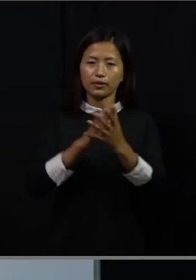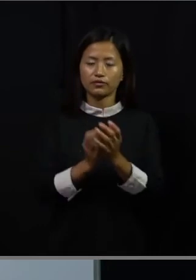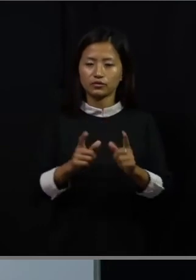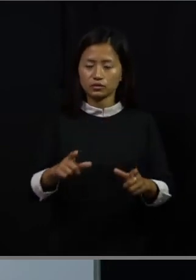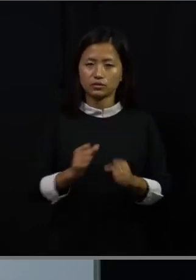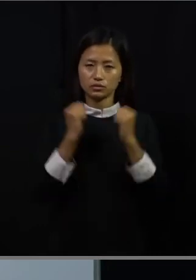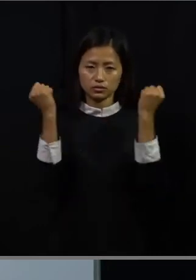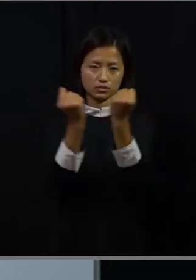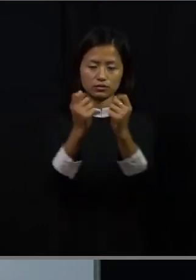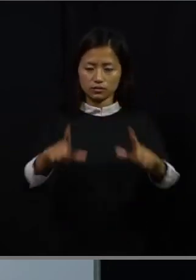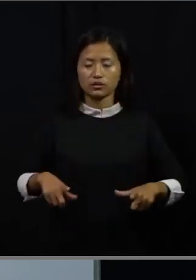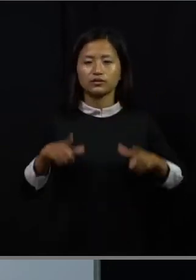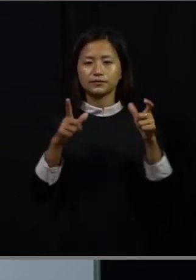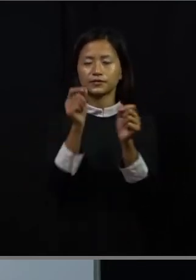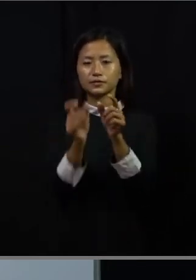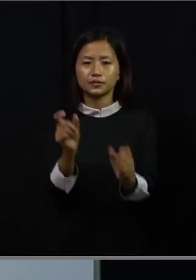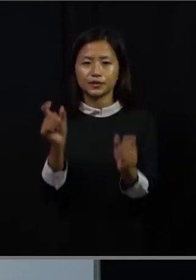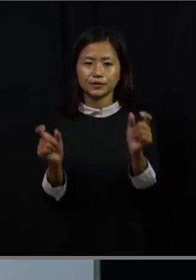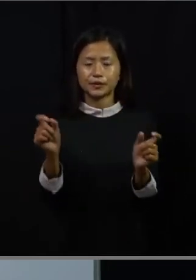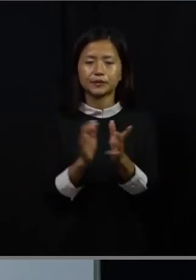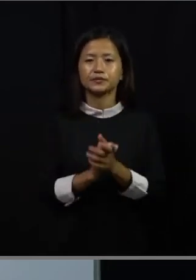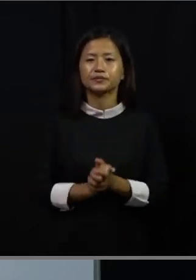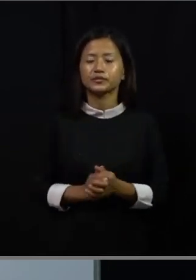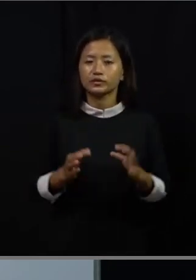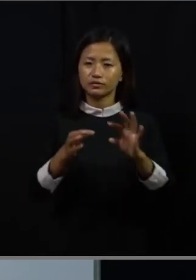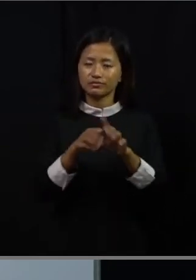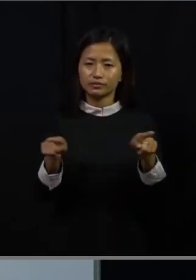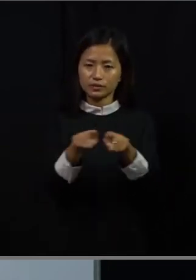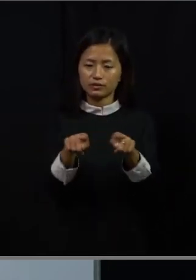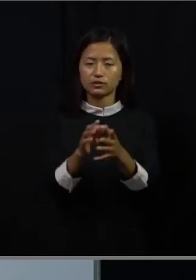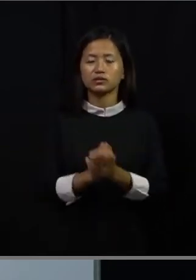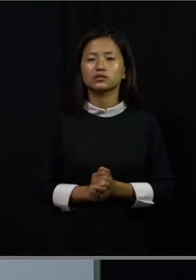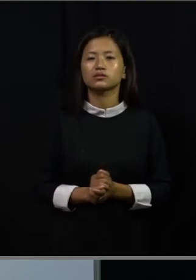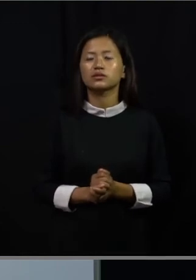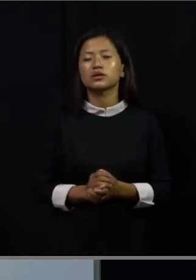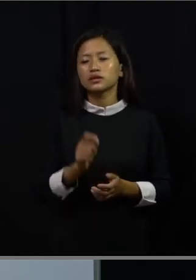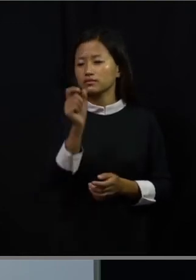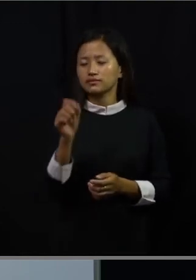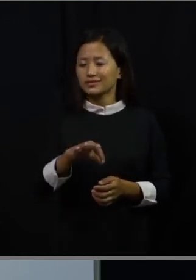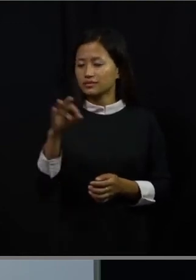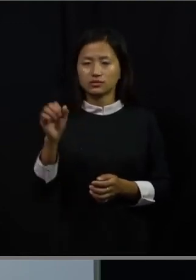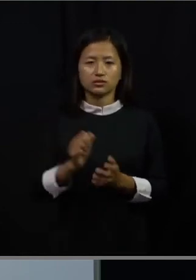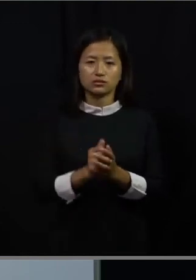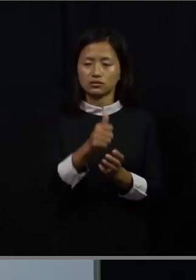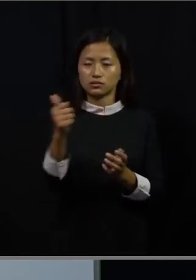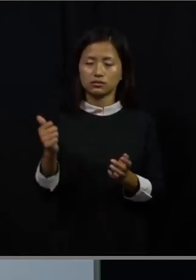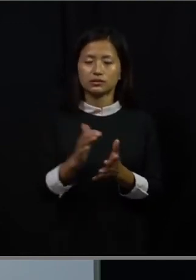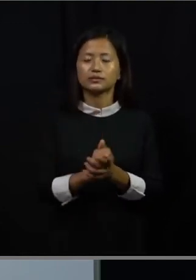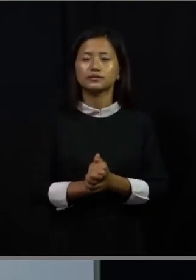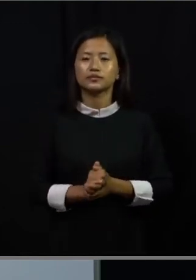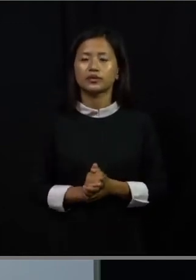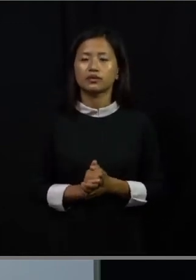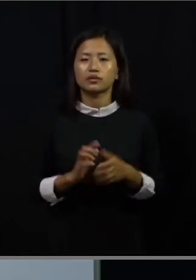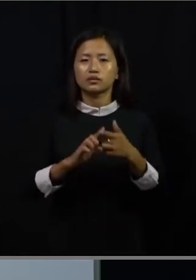social life of the people. Okay, so in that way they are related to each other. So in that manner, okay, when we